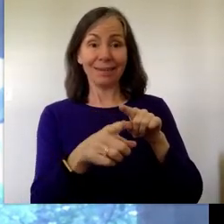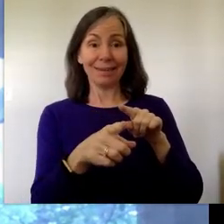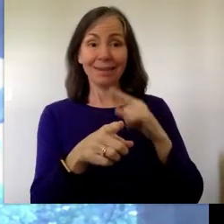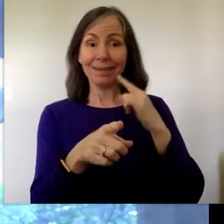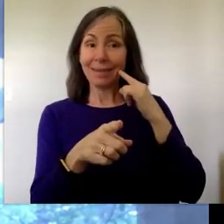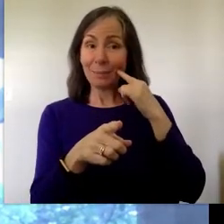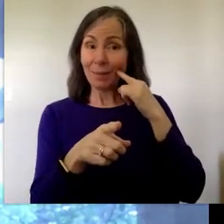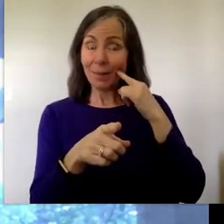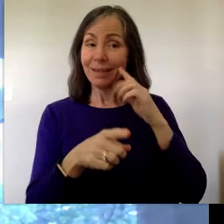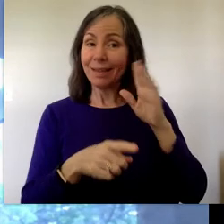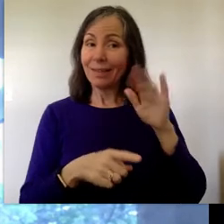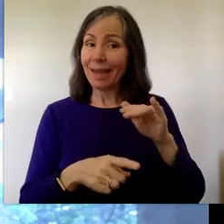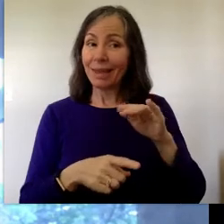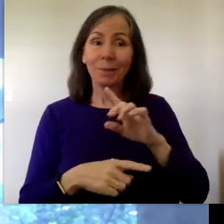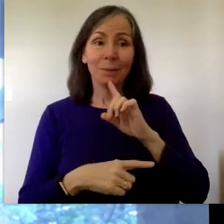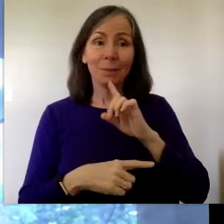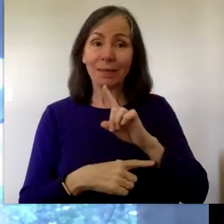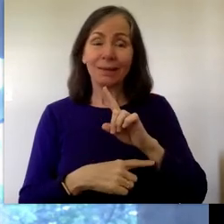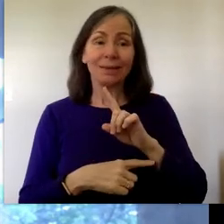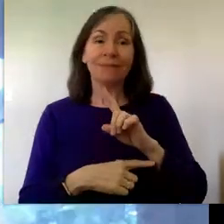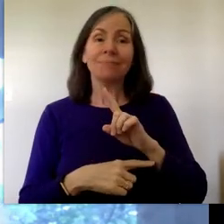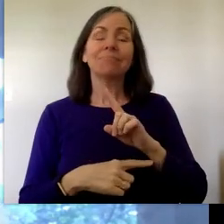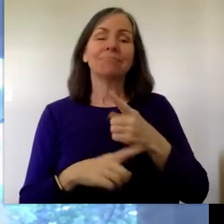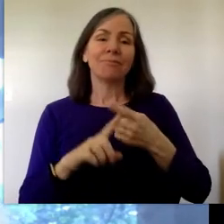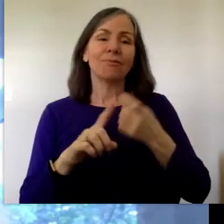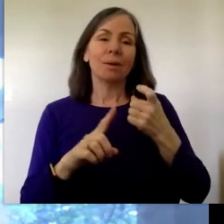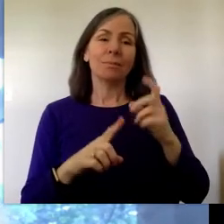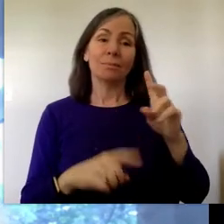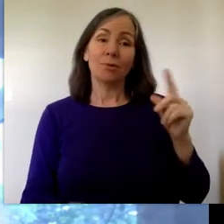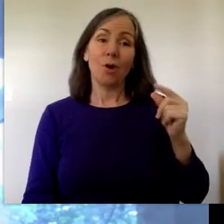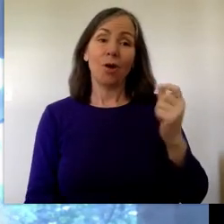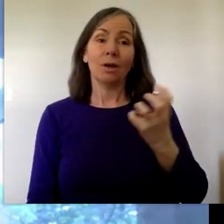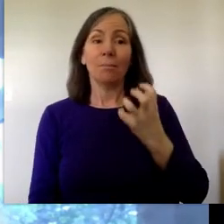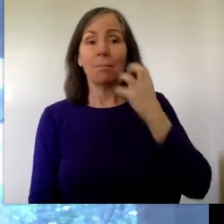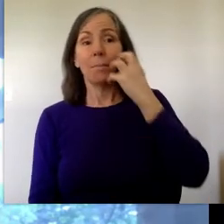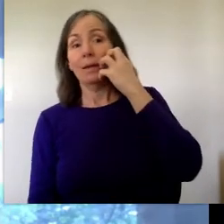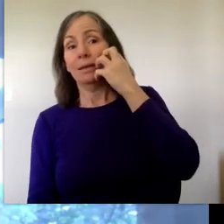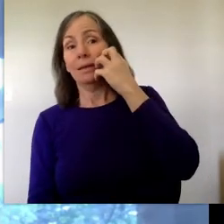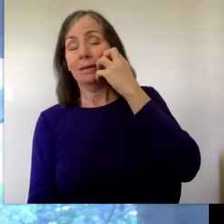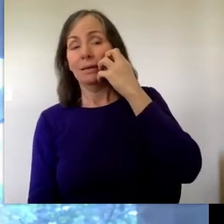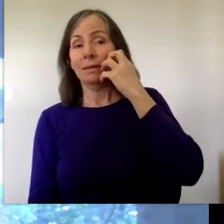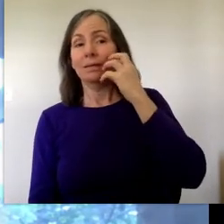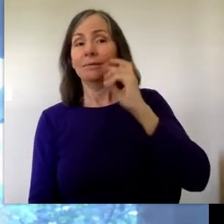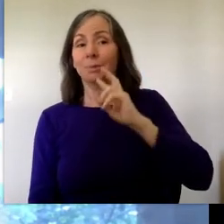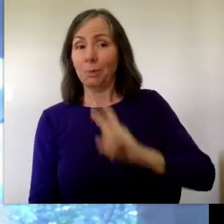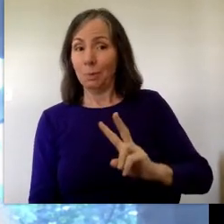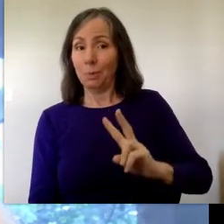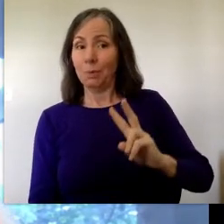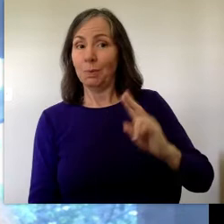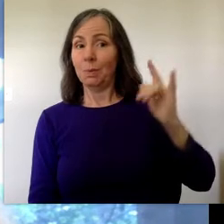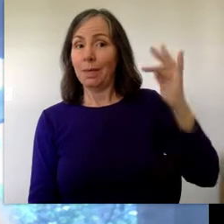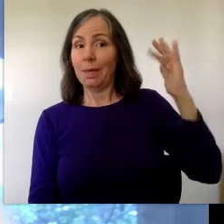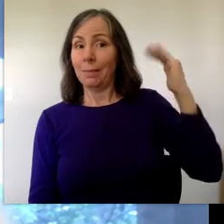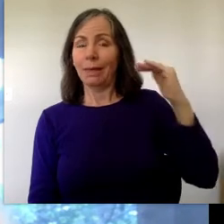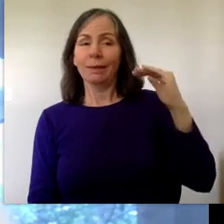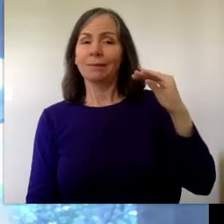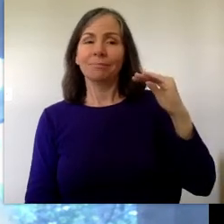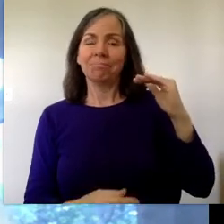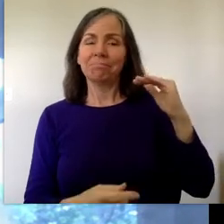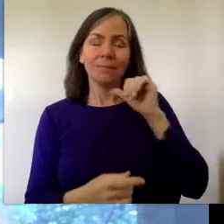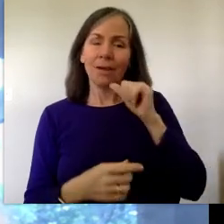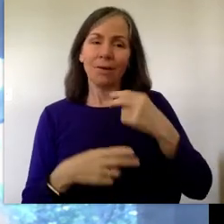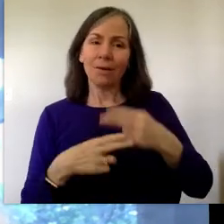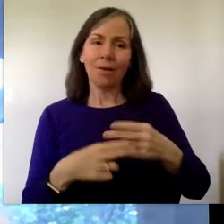spoiler alert, it's because I got bit by a dog when I was 2. So that doesn't count. I wasn't born with it, so it's not